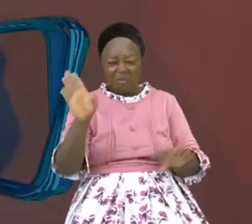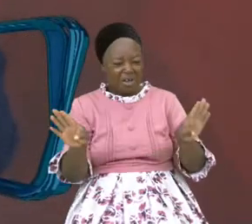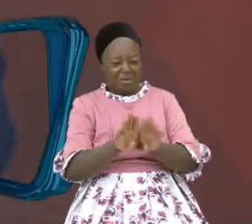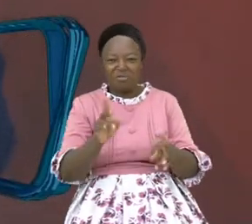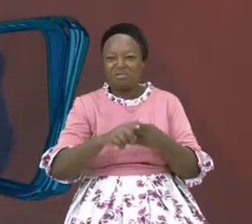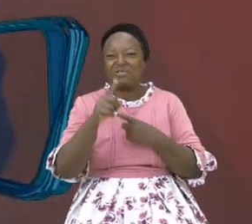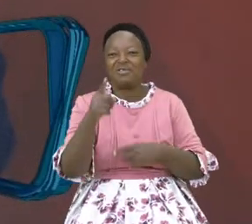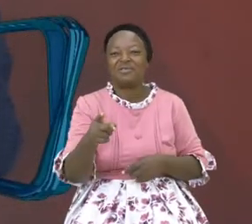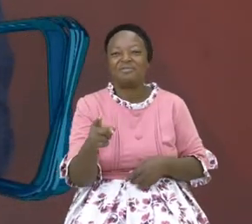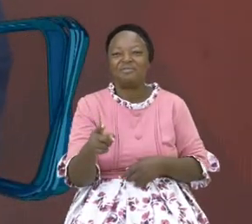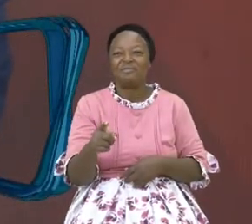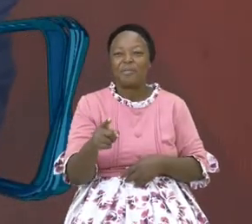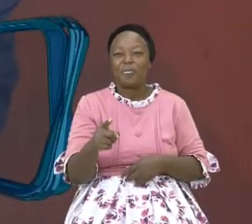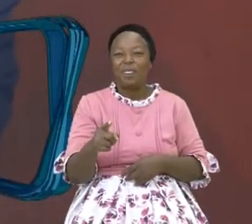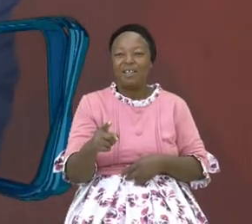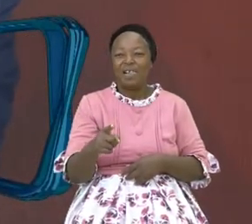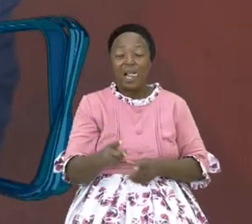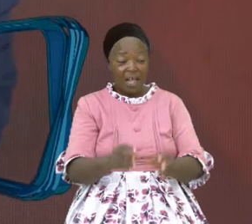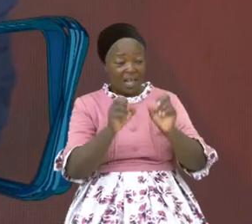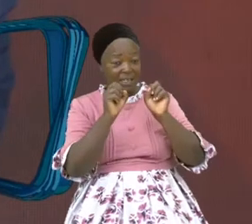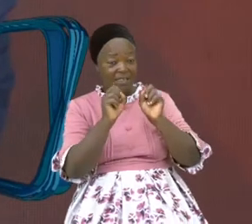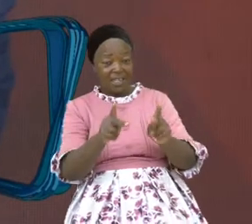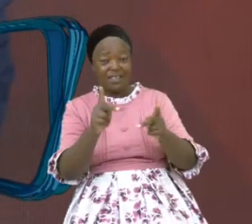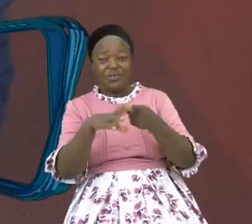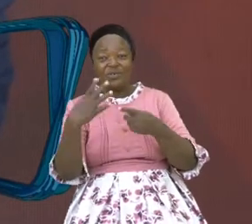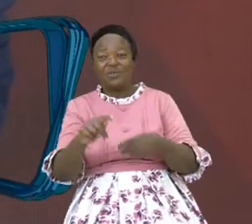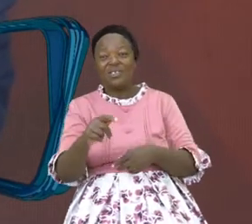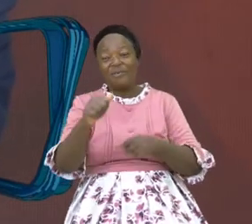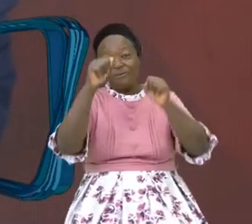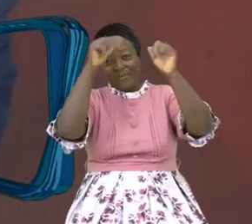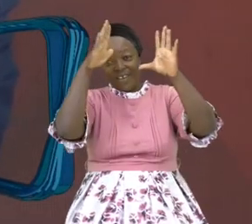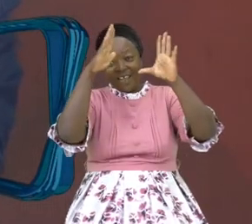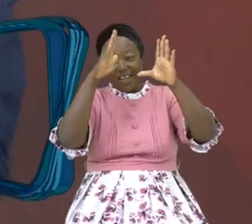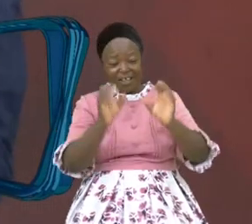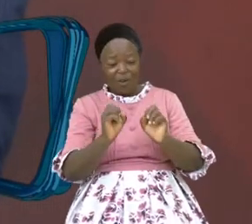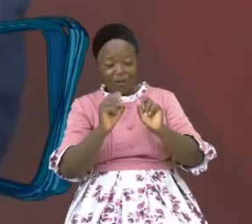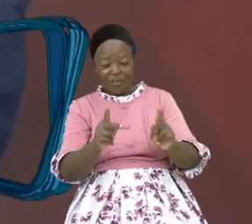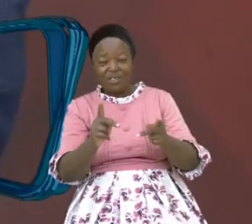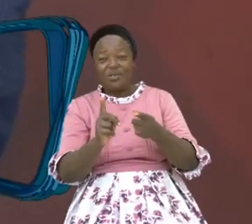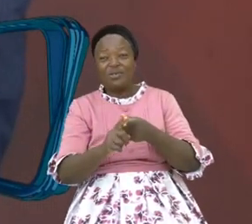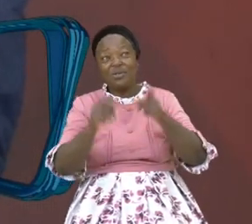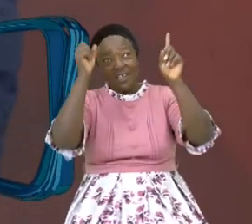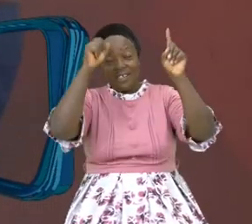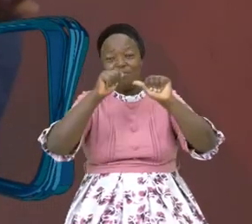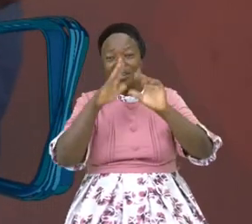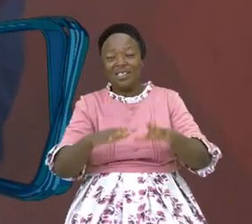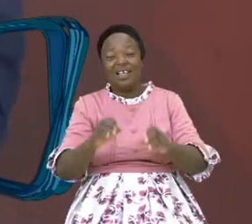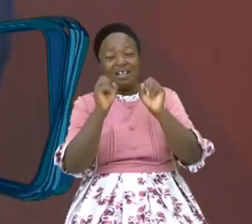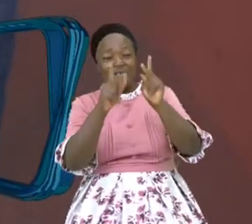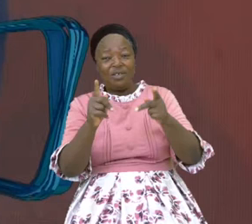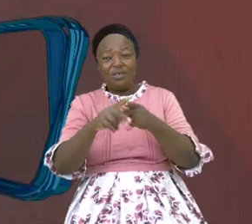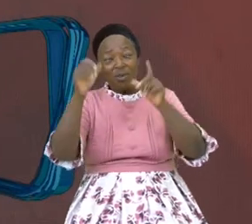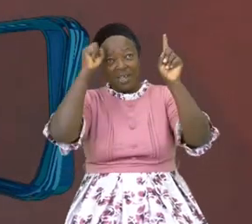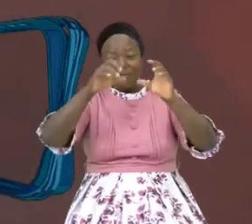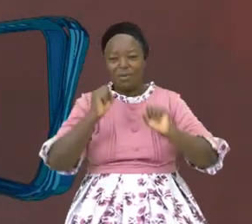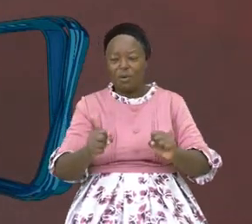you. Access to the Father, access to his blessing, access to his power, always